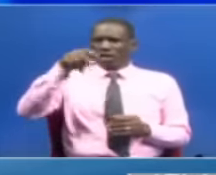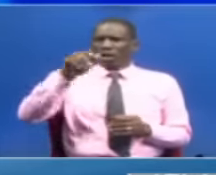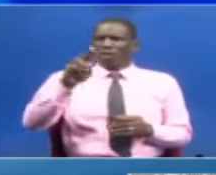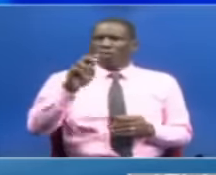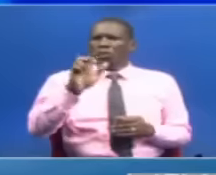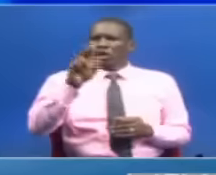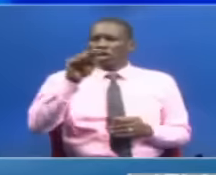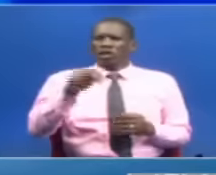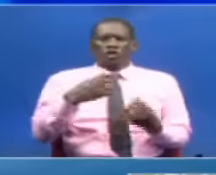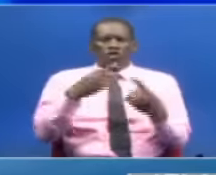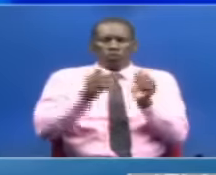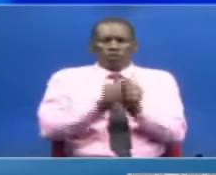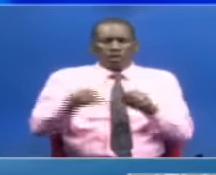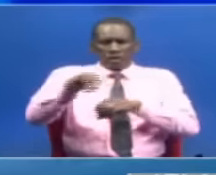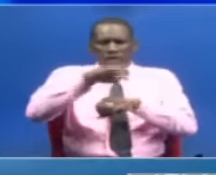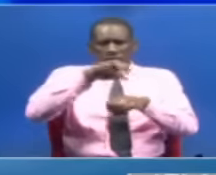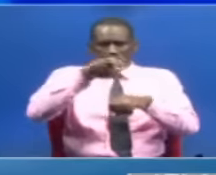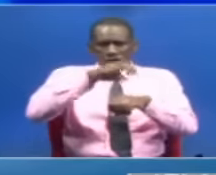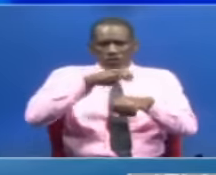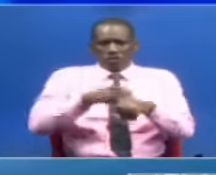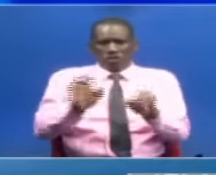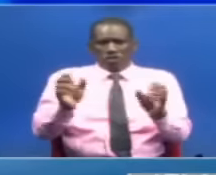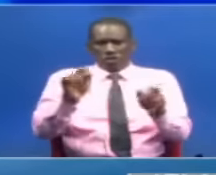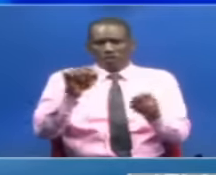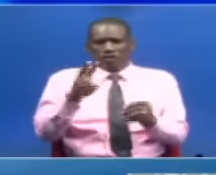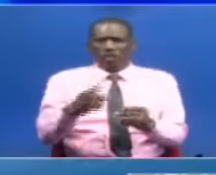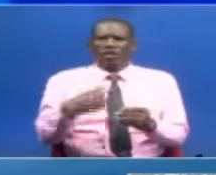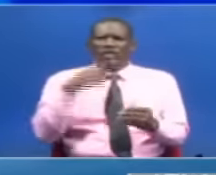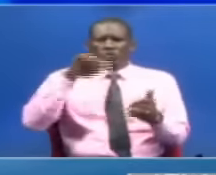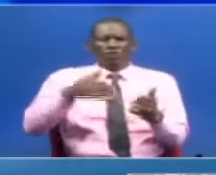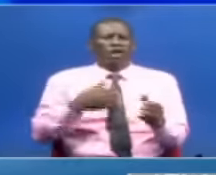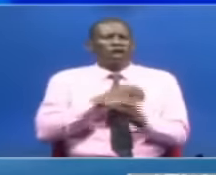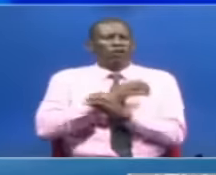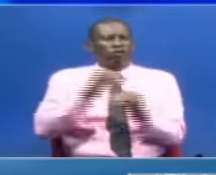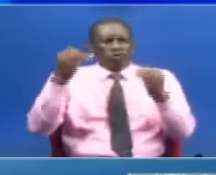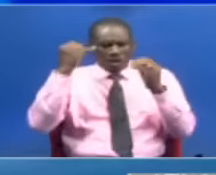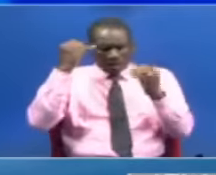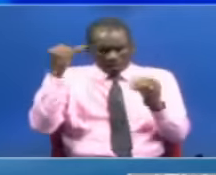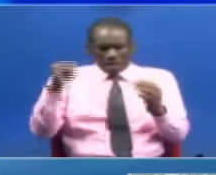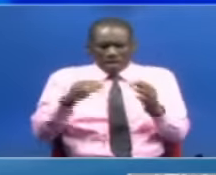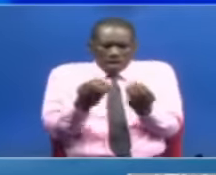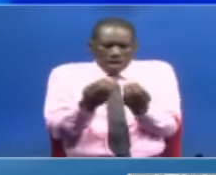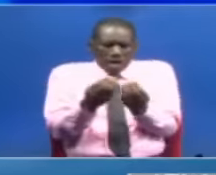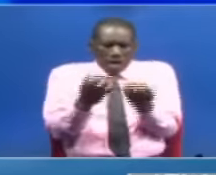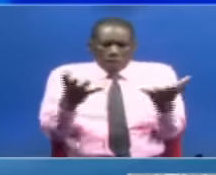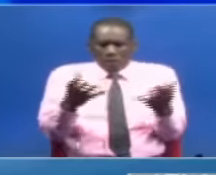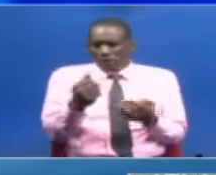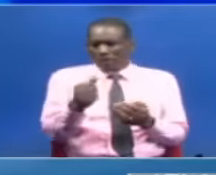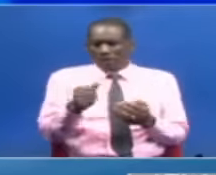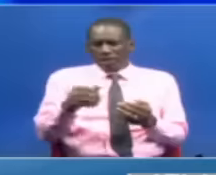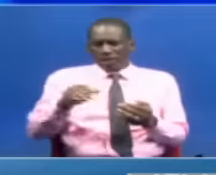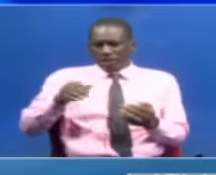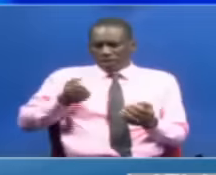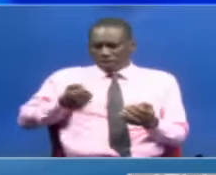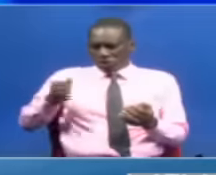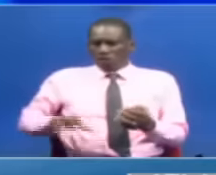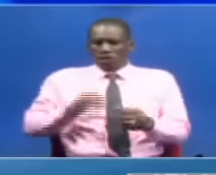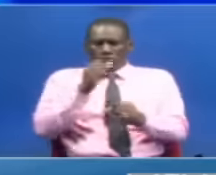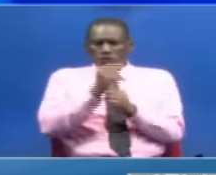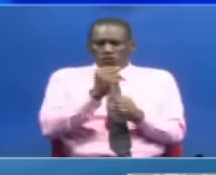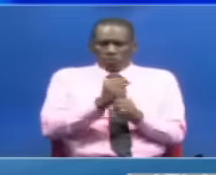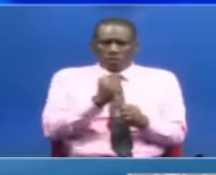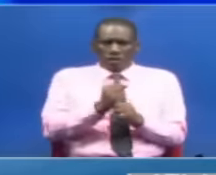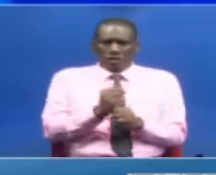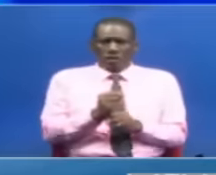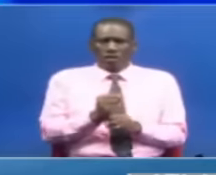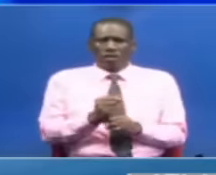to the nation in a humble abode, revealing that she had no idea the amount of money her daughter had or was making. More